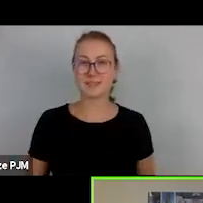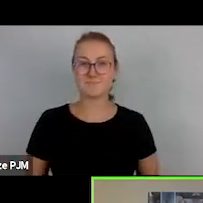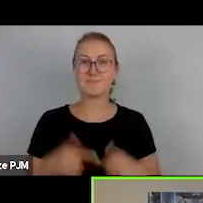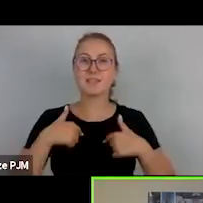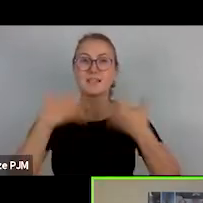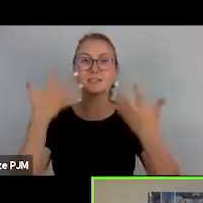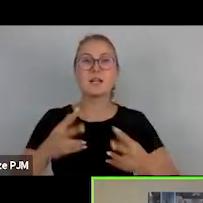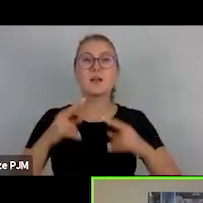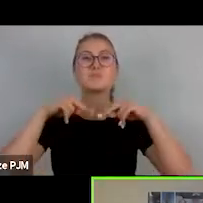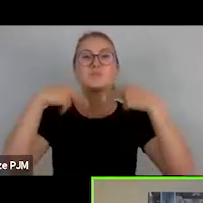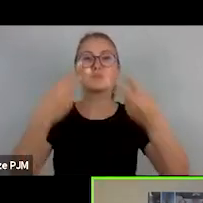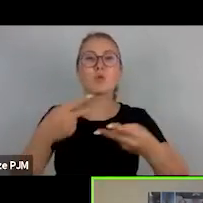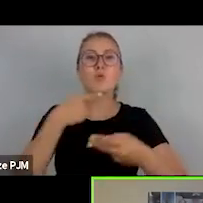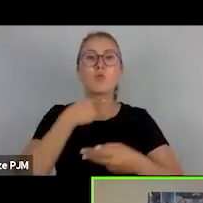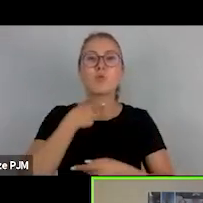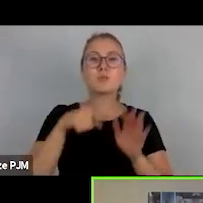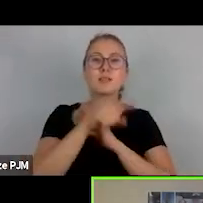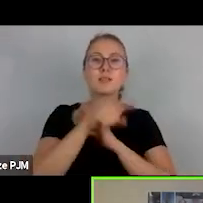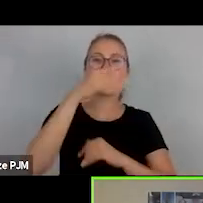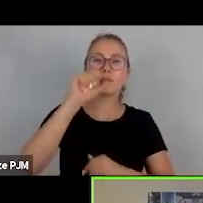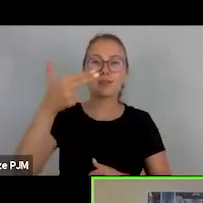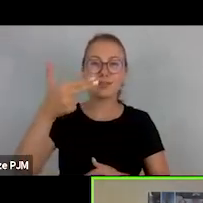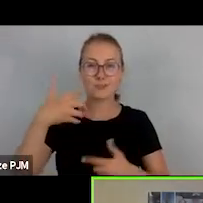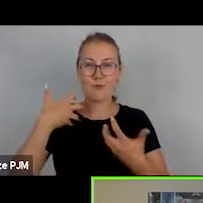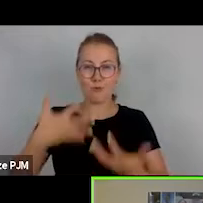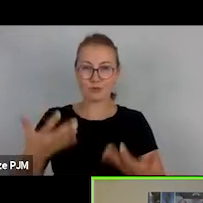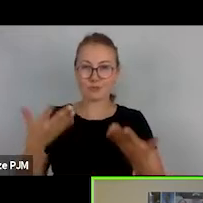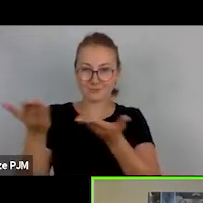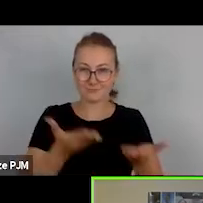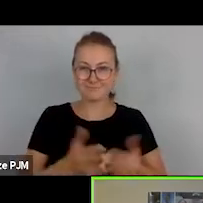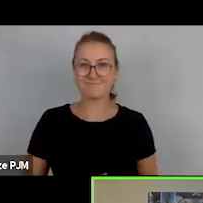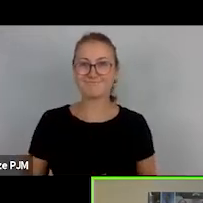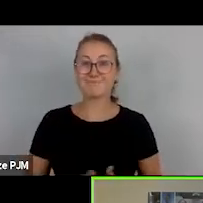Great. Well, good evening, everyone. Can you all hear me all right?